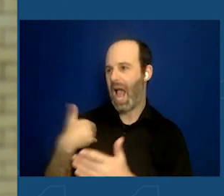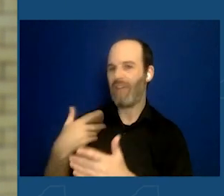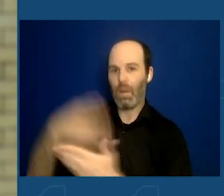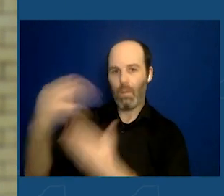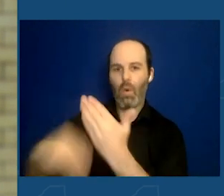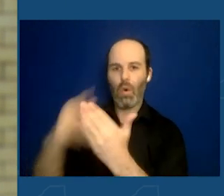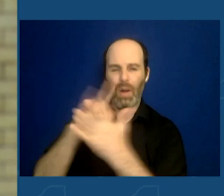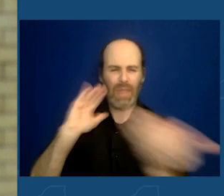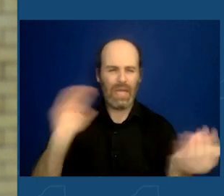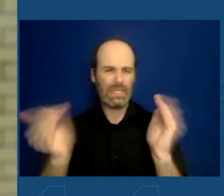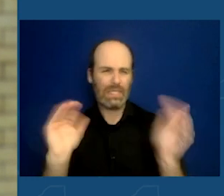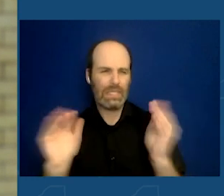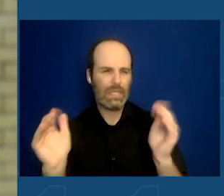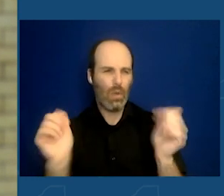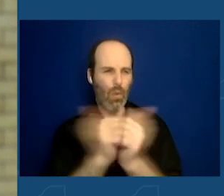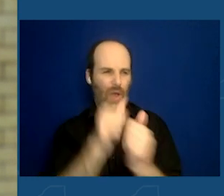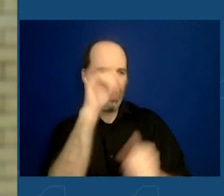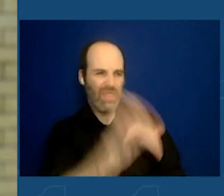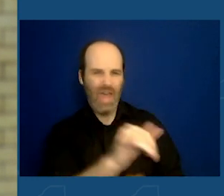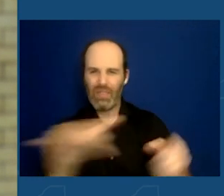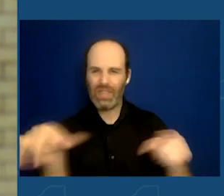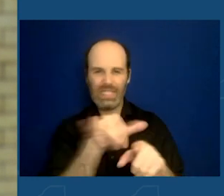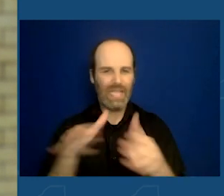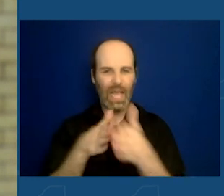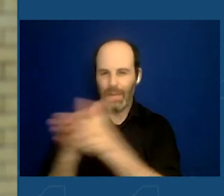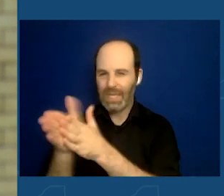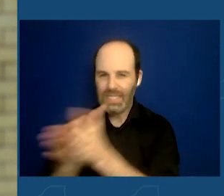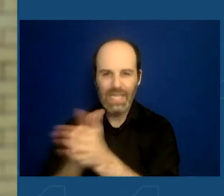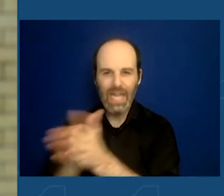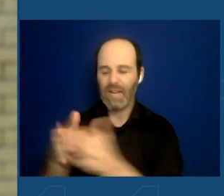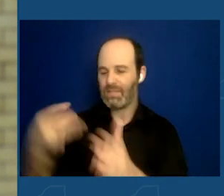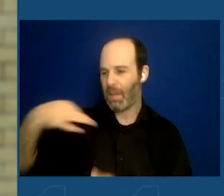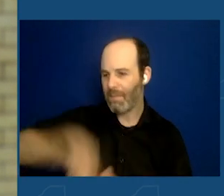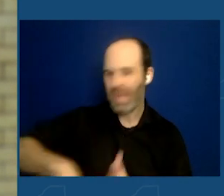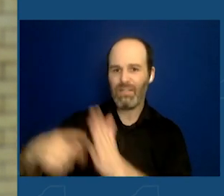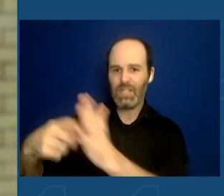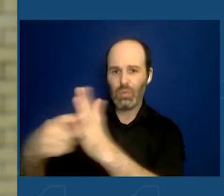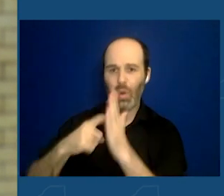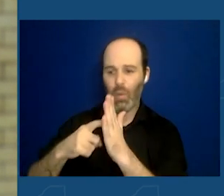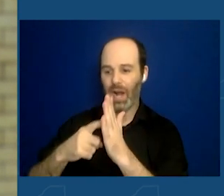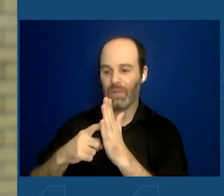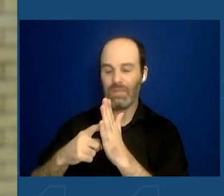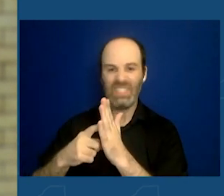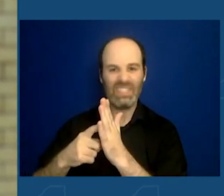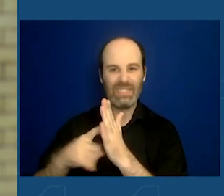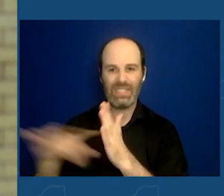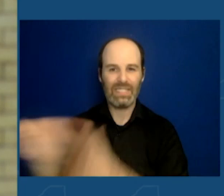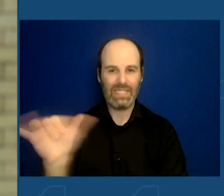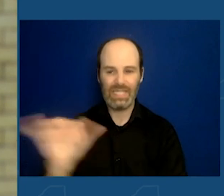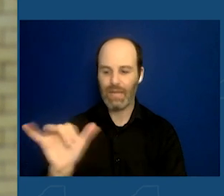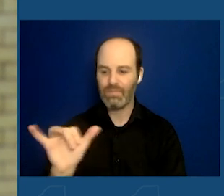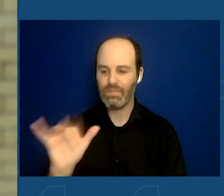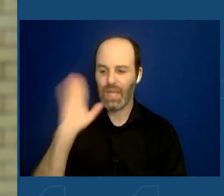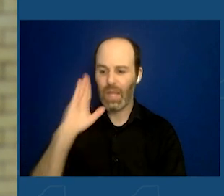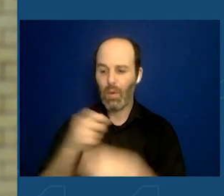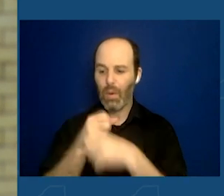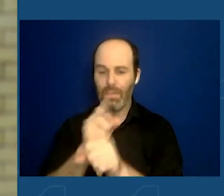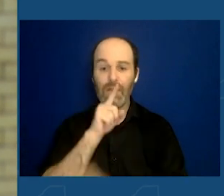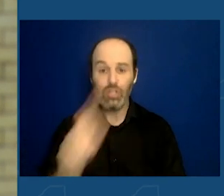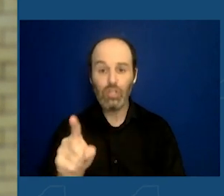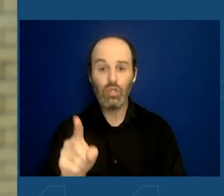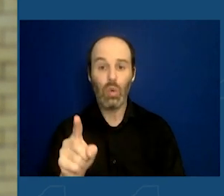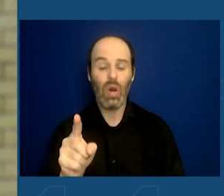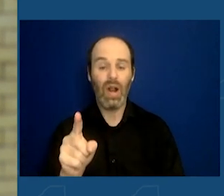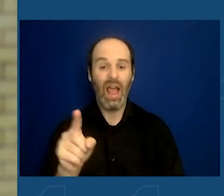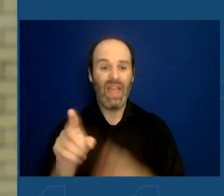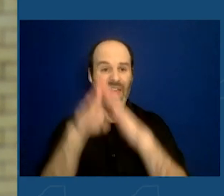legislature stopped in both the benefits and in the requirements. It'll ensure that the housing units will finally get